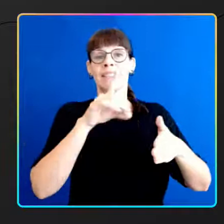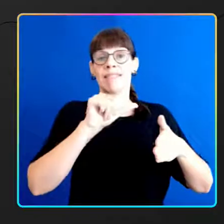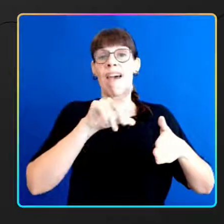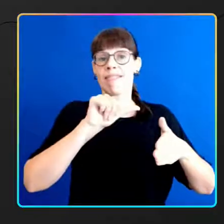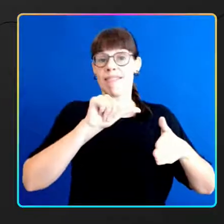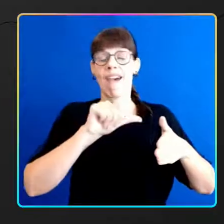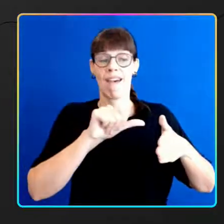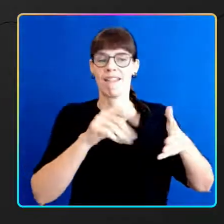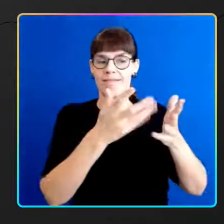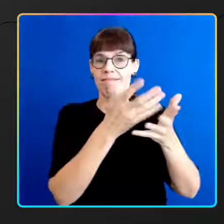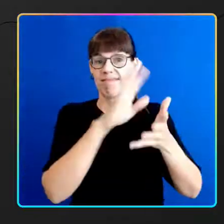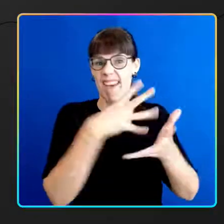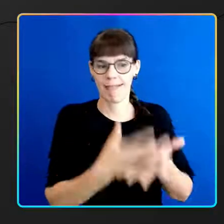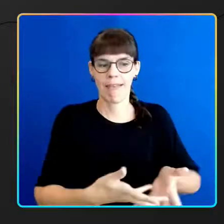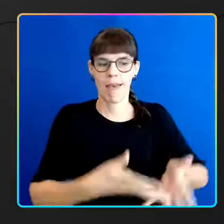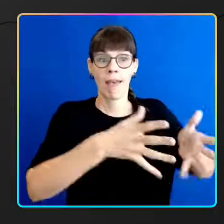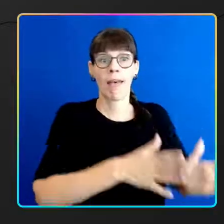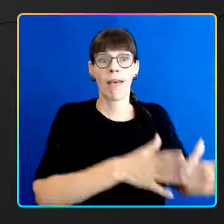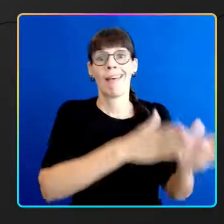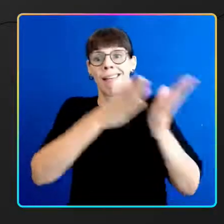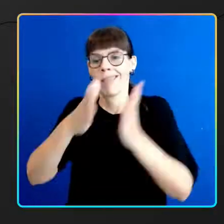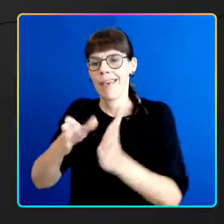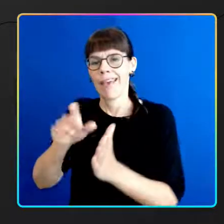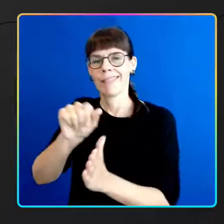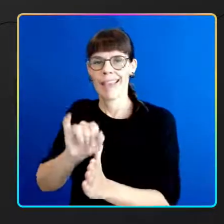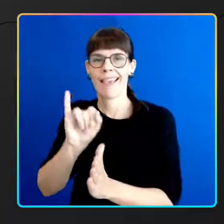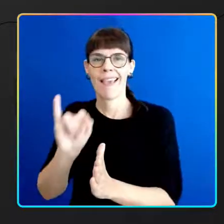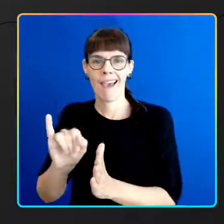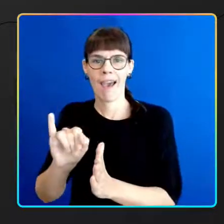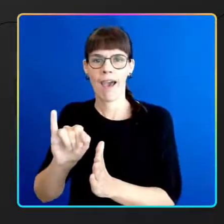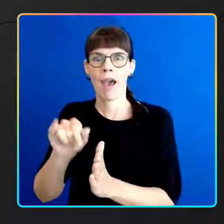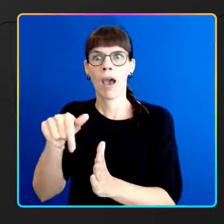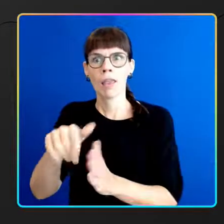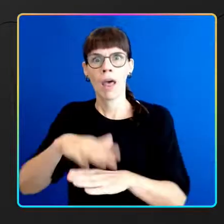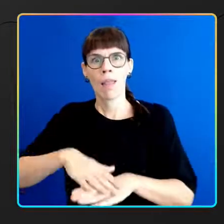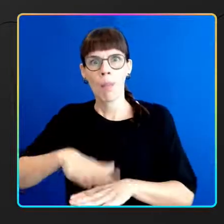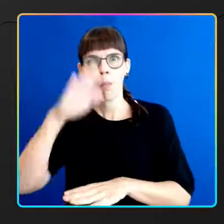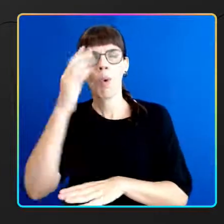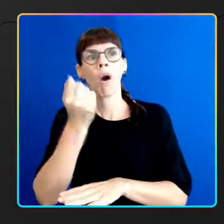AI area, which actually helped me to get more insight out of data.